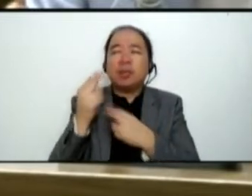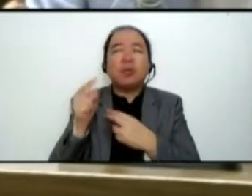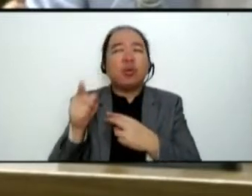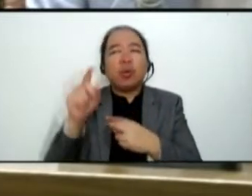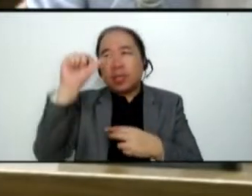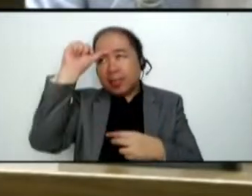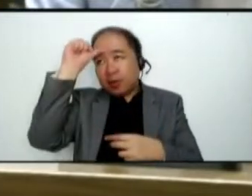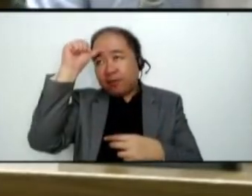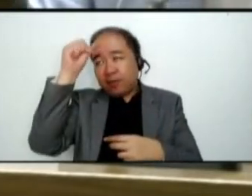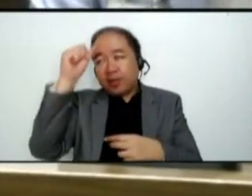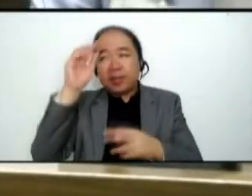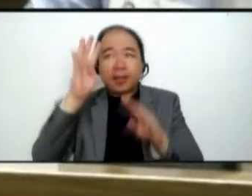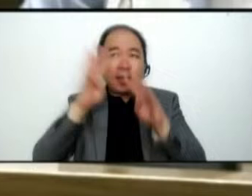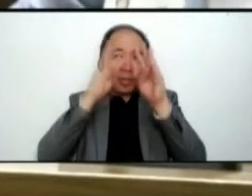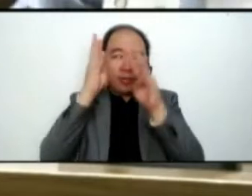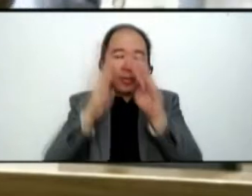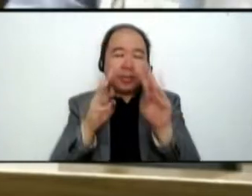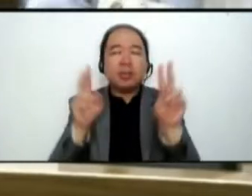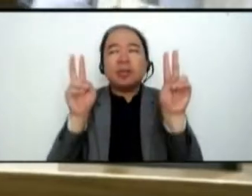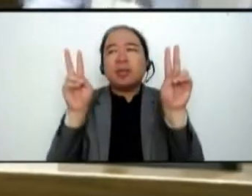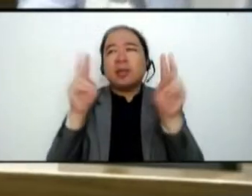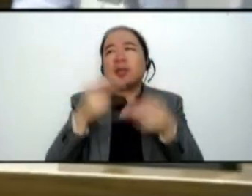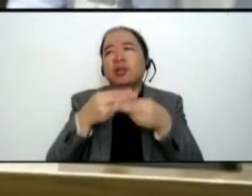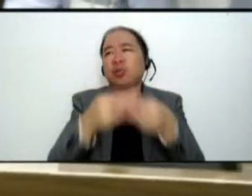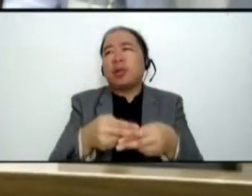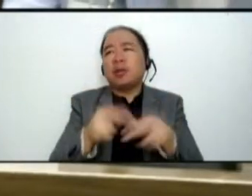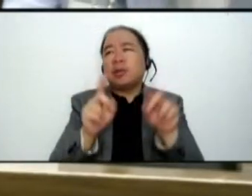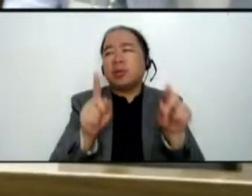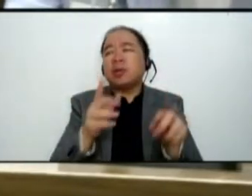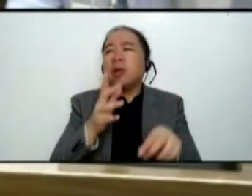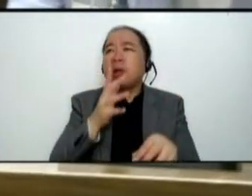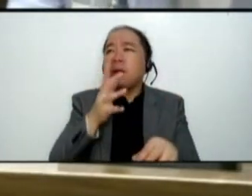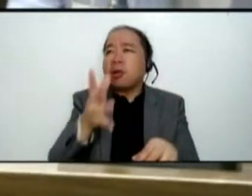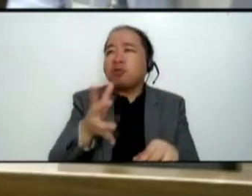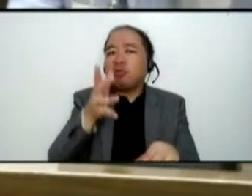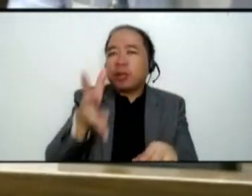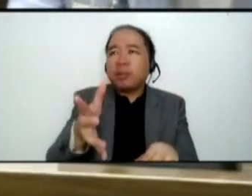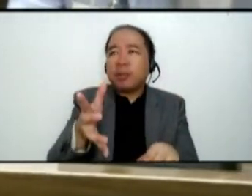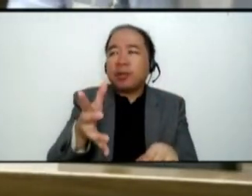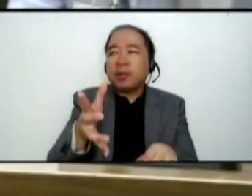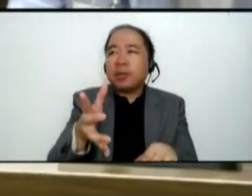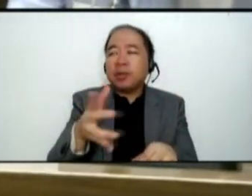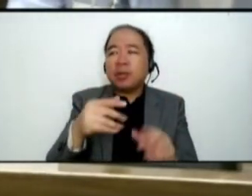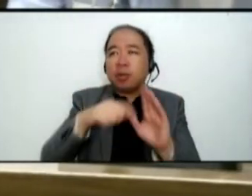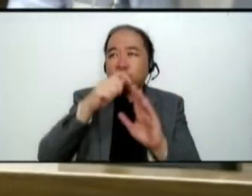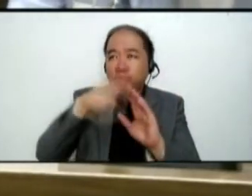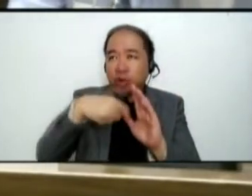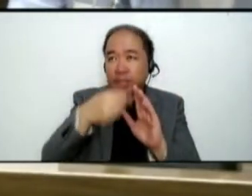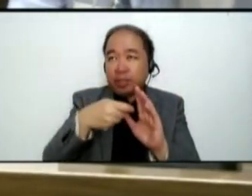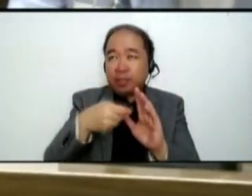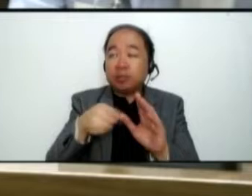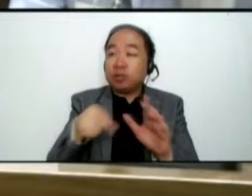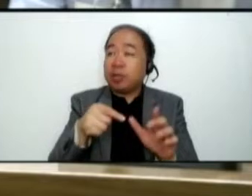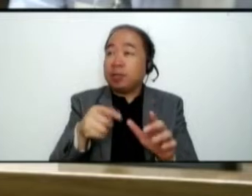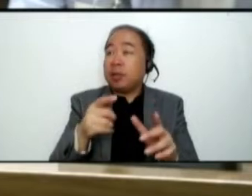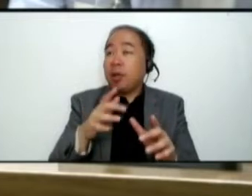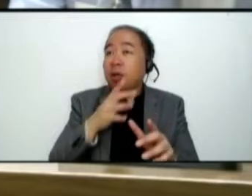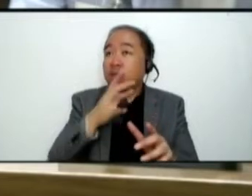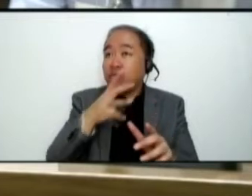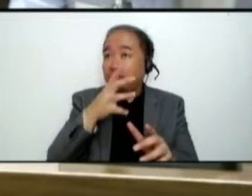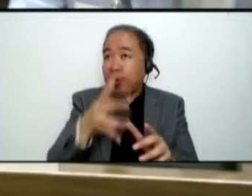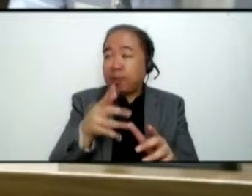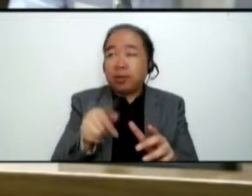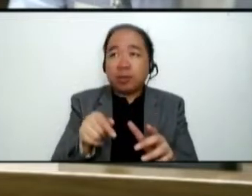the Grandmother Project, where grandmothers of the neighborhood take care of